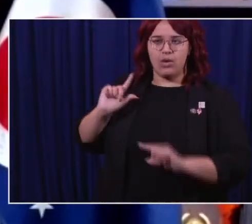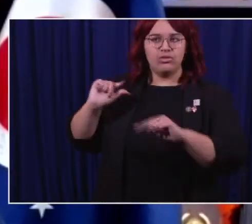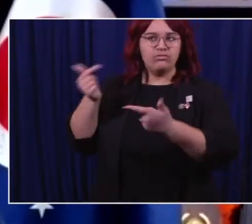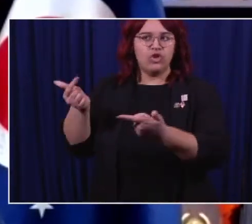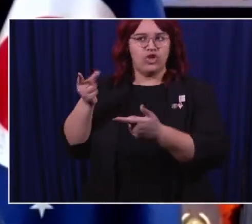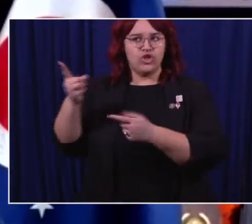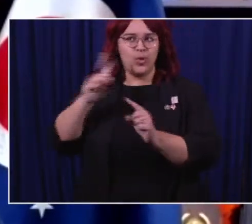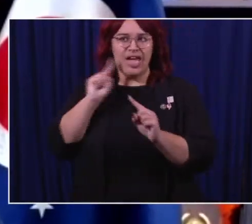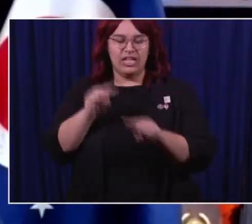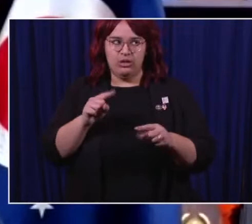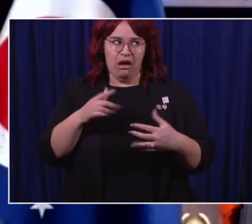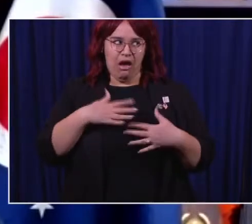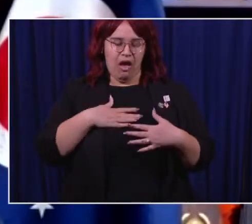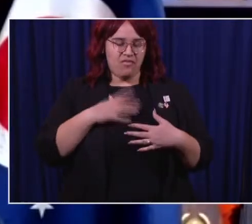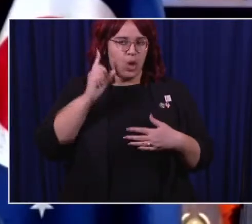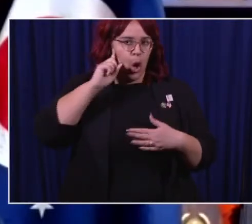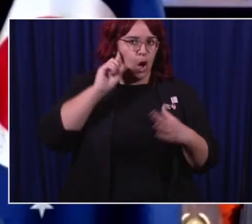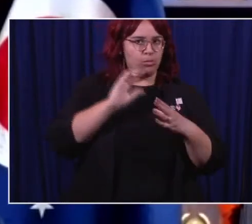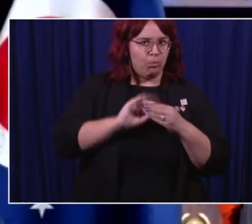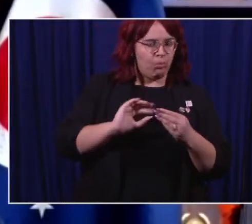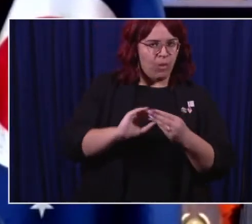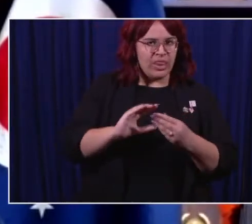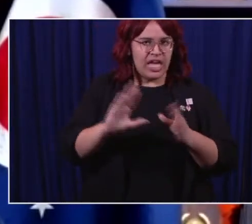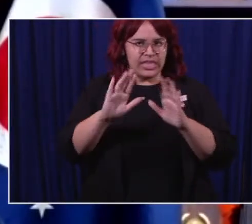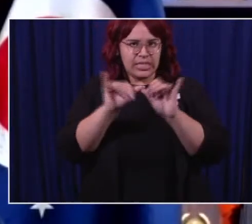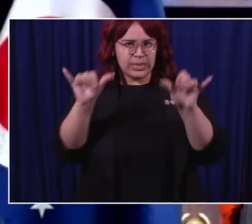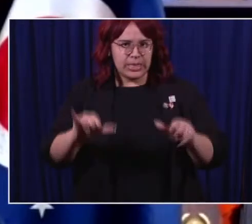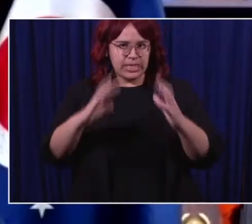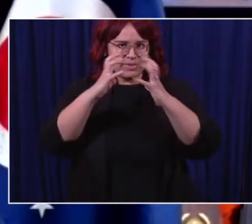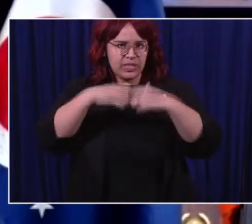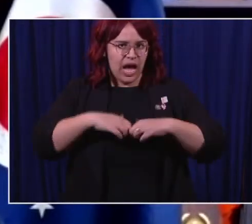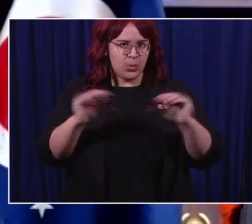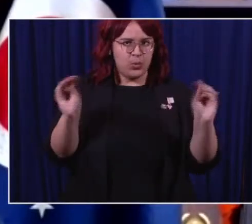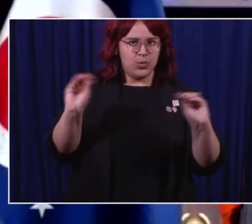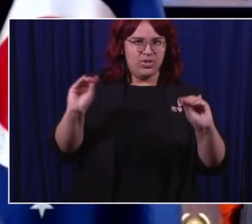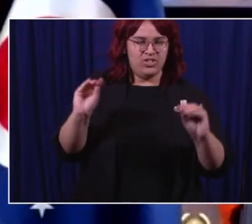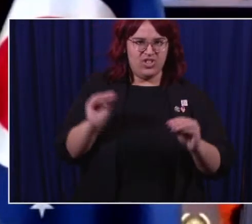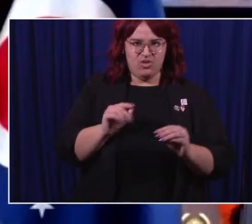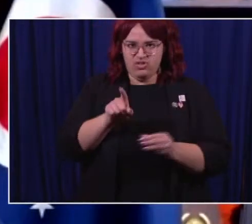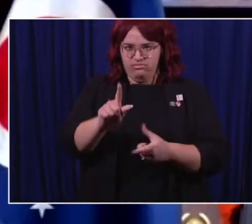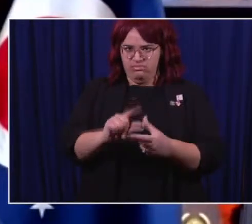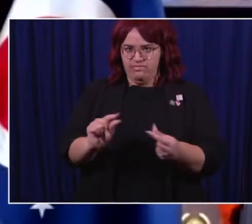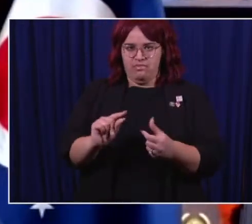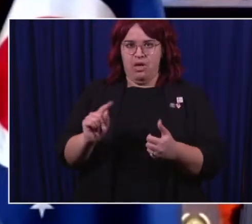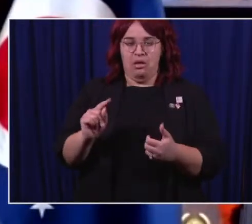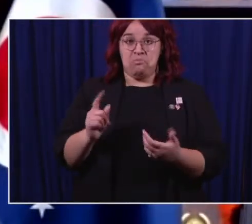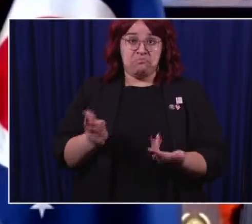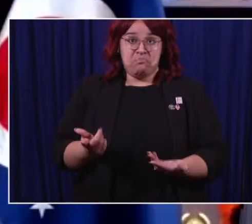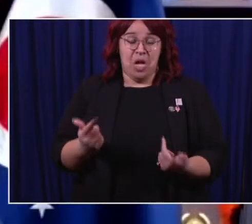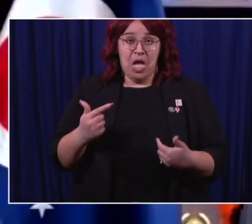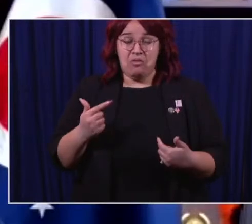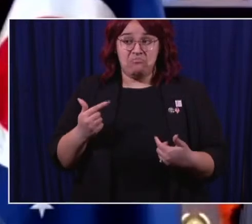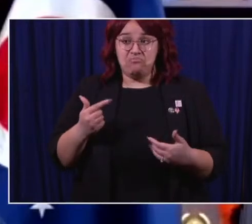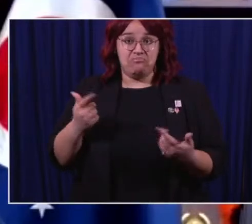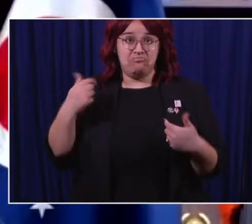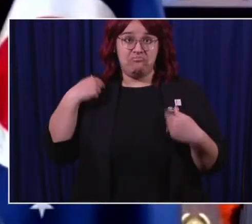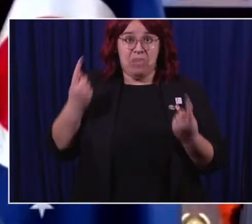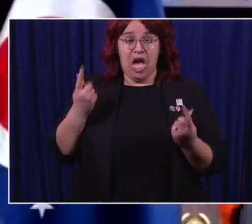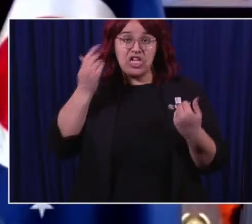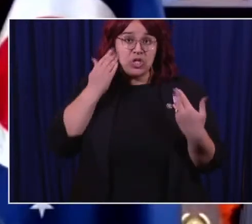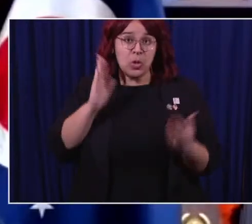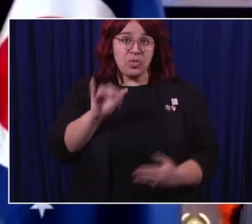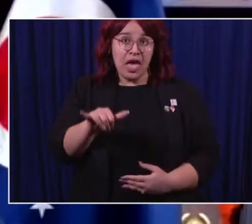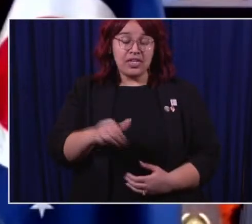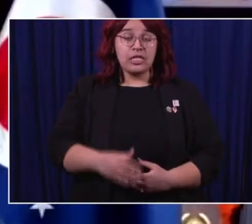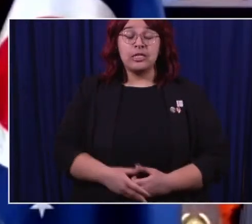not aware that the system is down. So you're sharing with me some information that I did not have. I can tell you